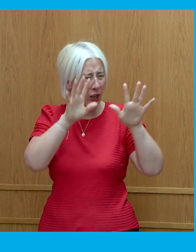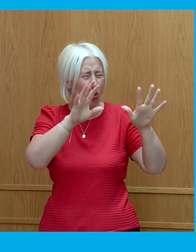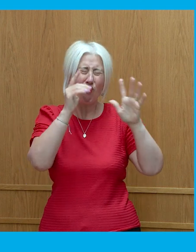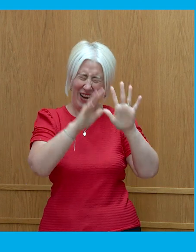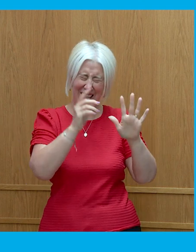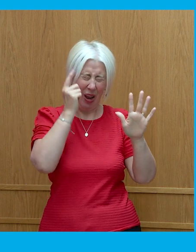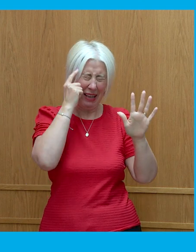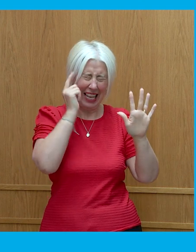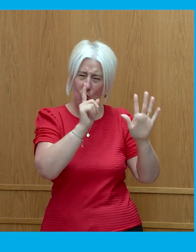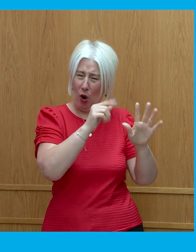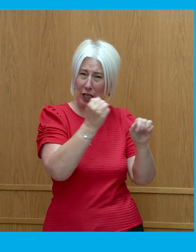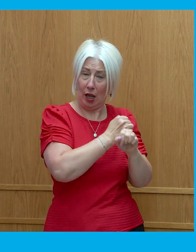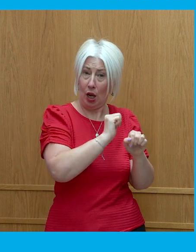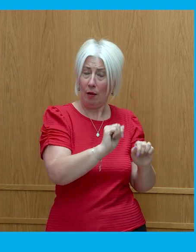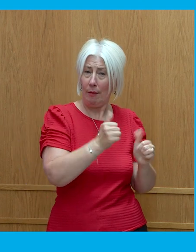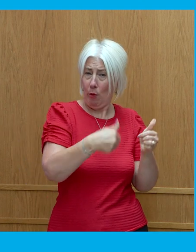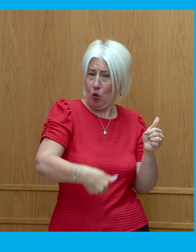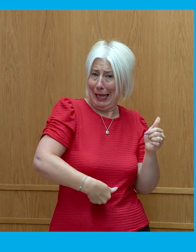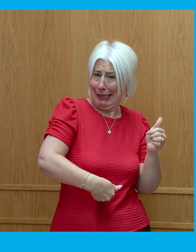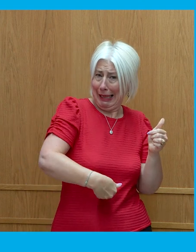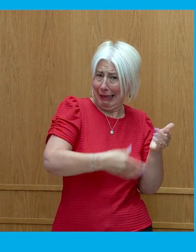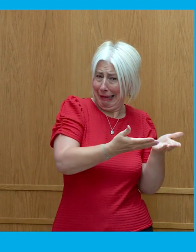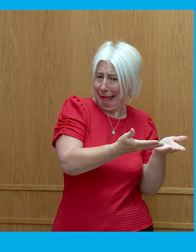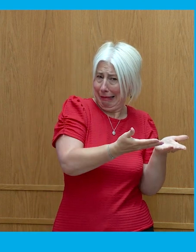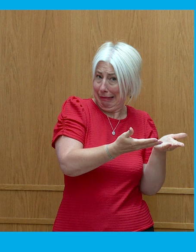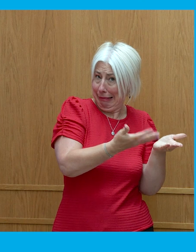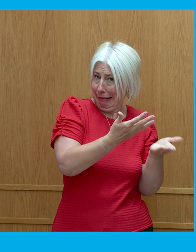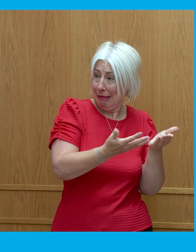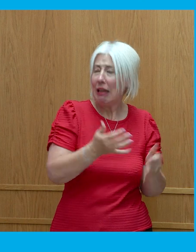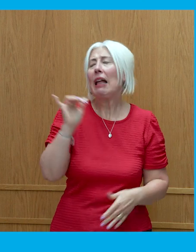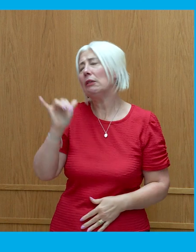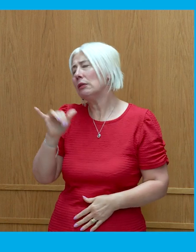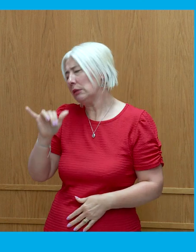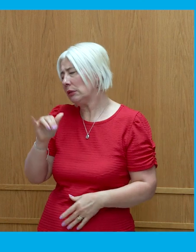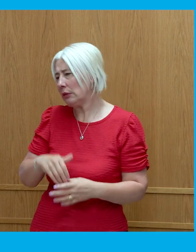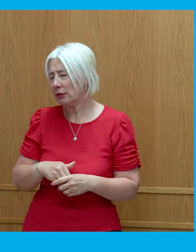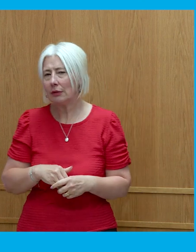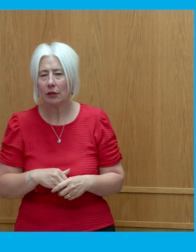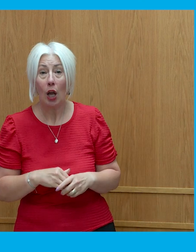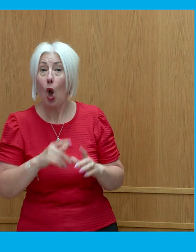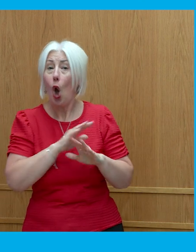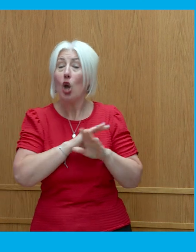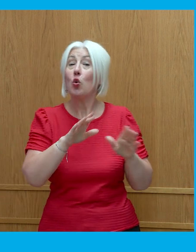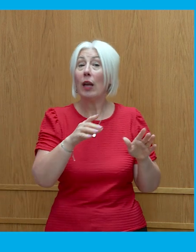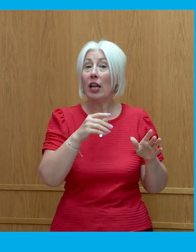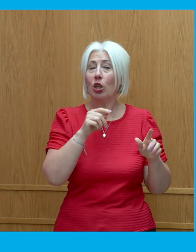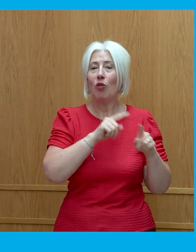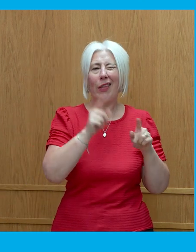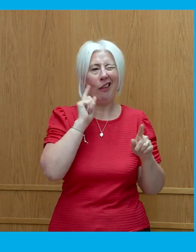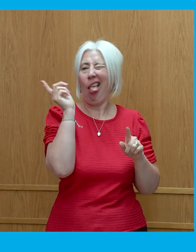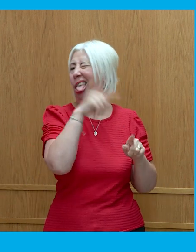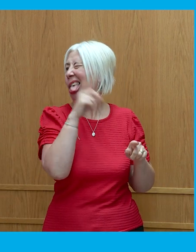because he does have good instincts, doesn't he? I think we can say that about him. He does, and you know, underestimate him at your own peril.